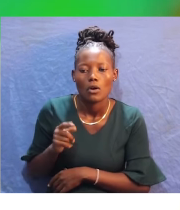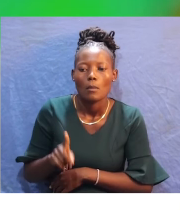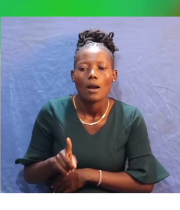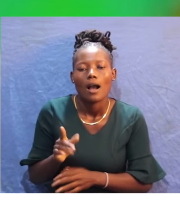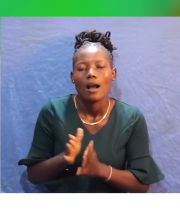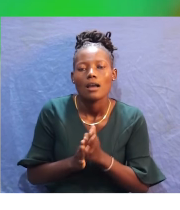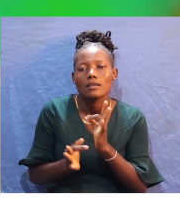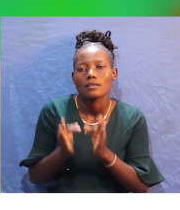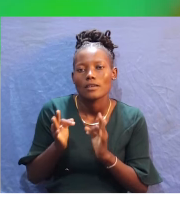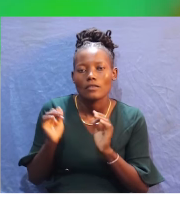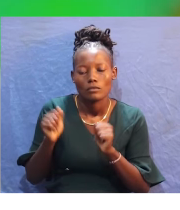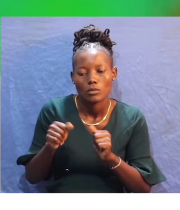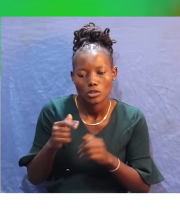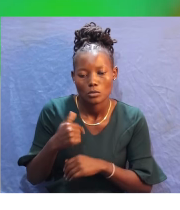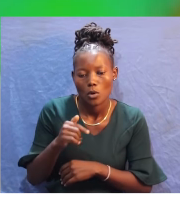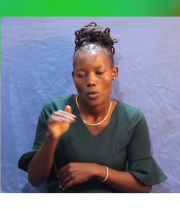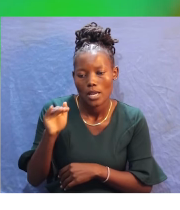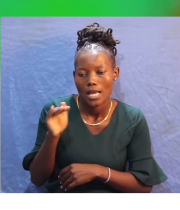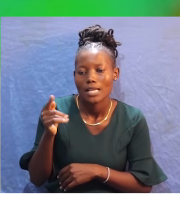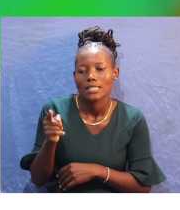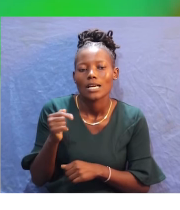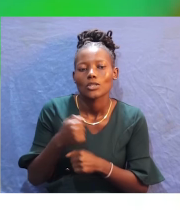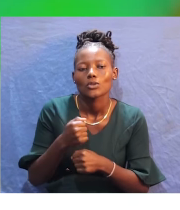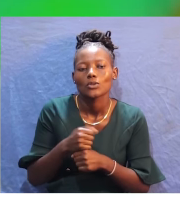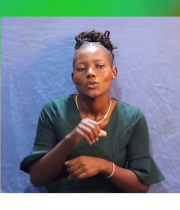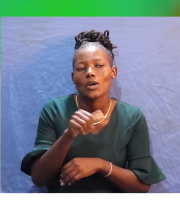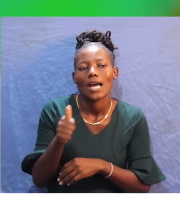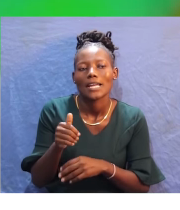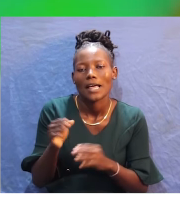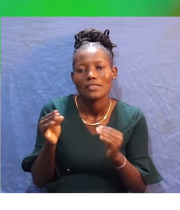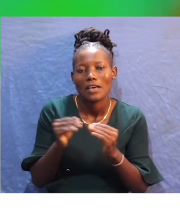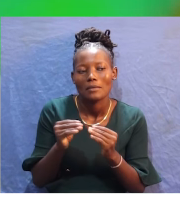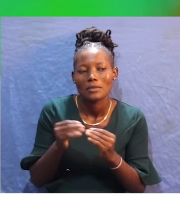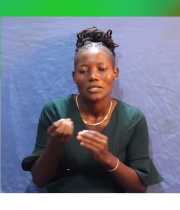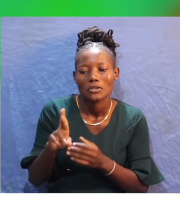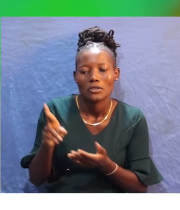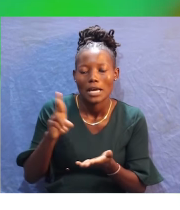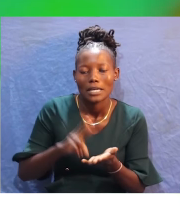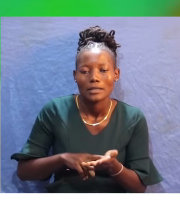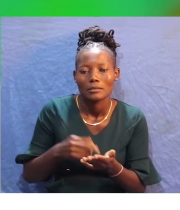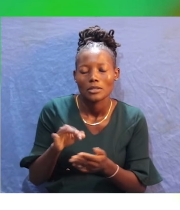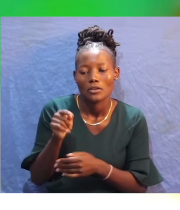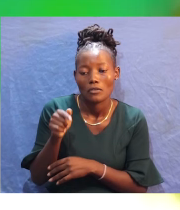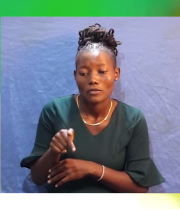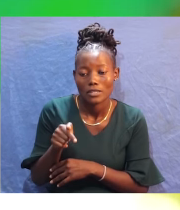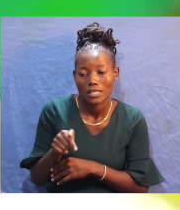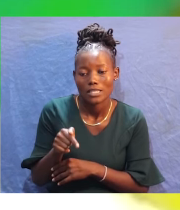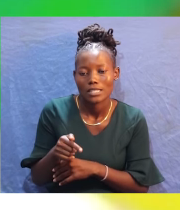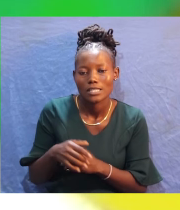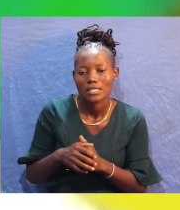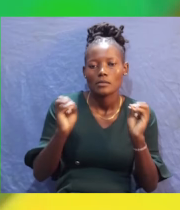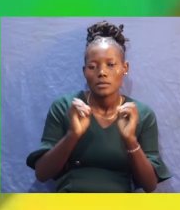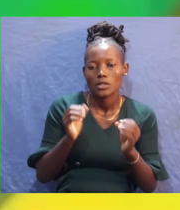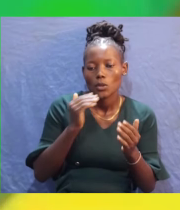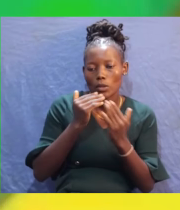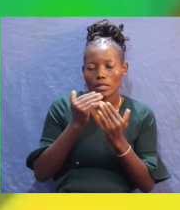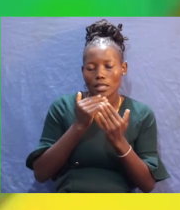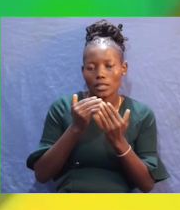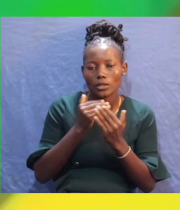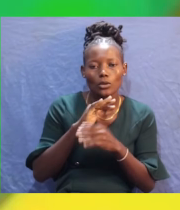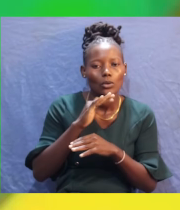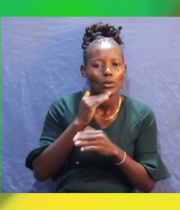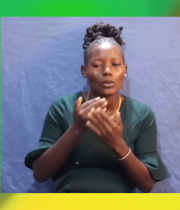if possible, we'll request her to do another session, maybe an advanced one or a repeat of this at a convenient time. Otherwise,